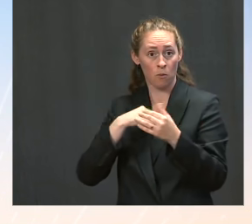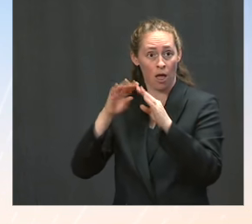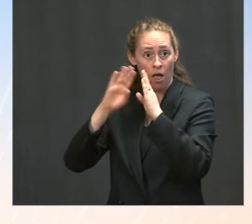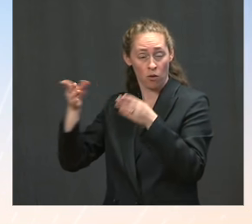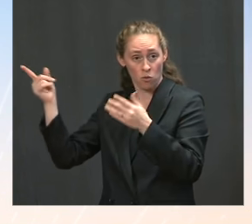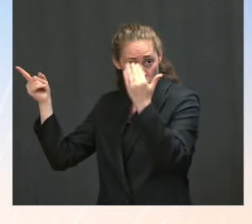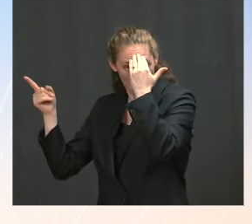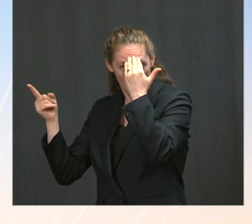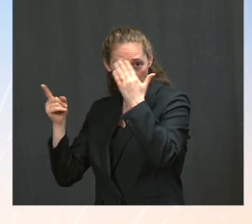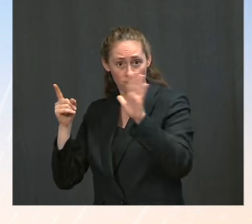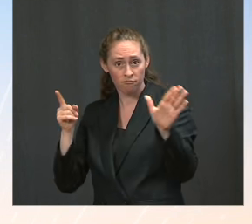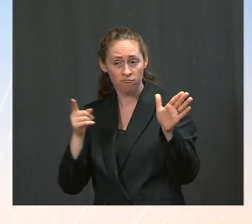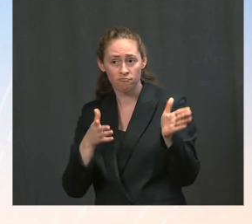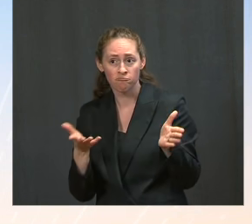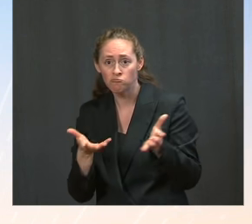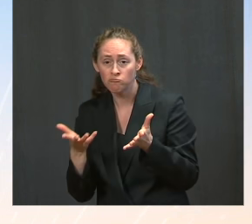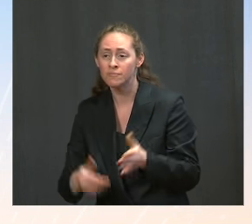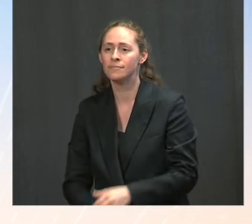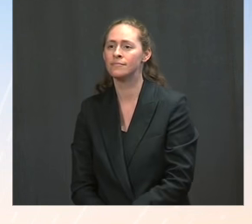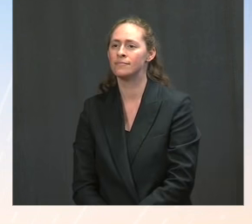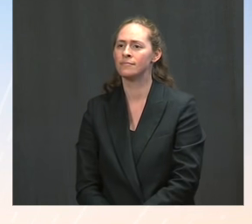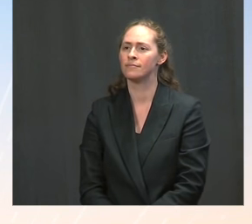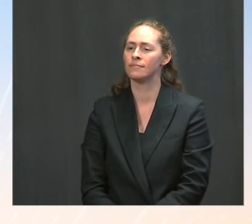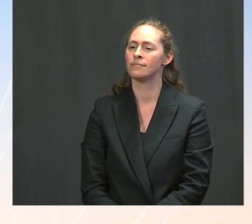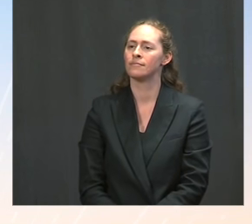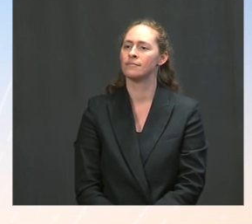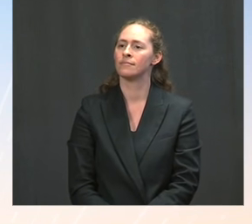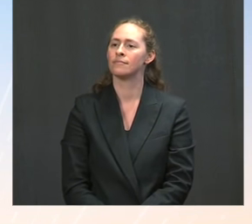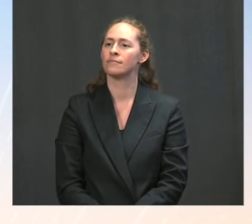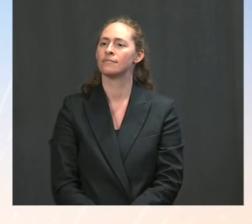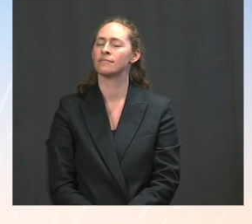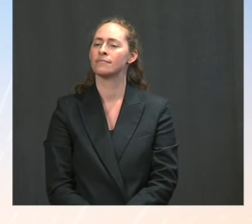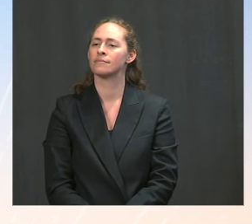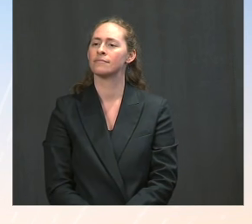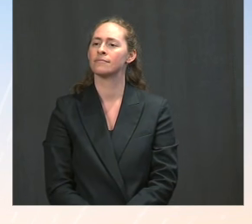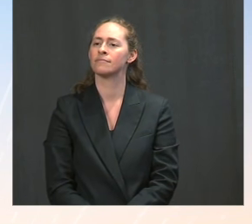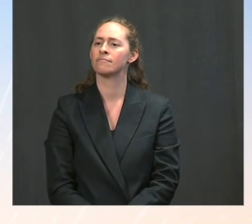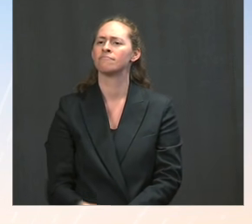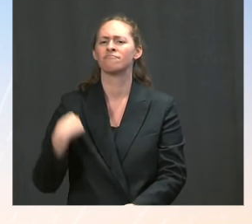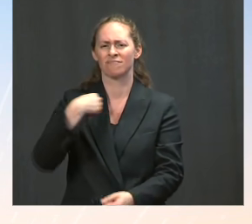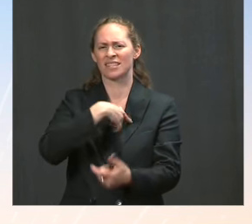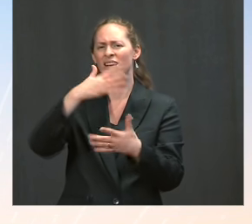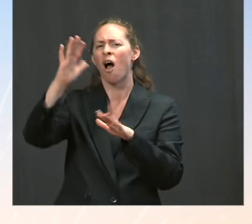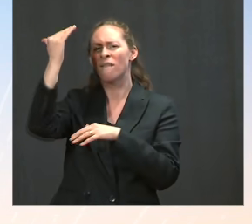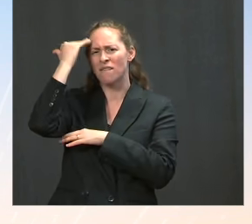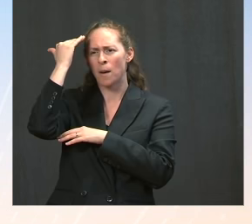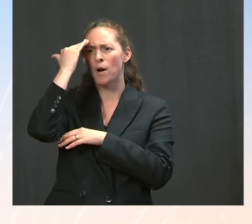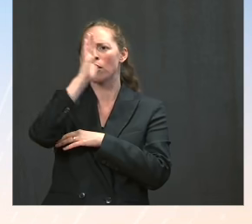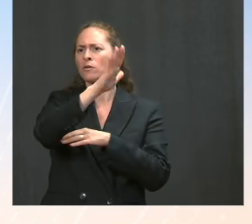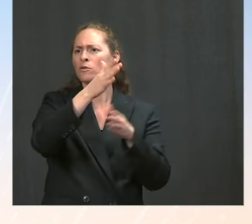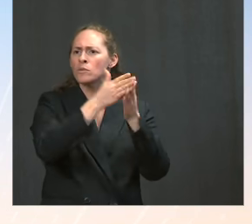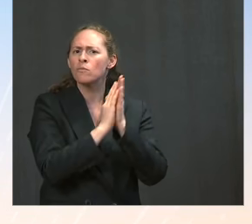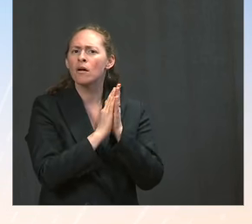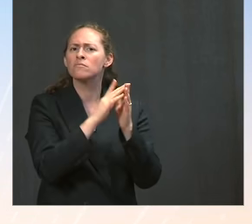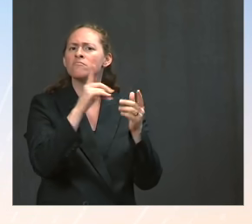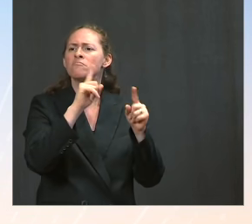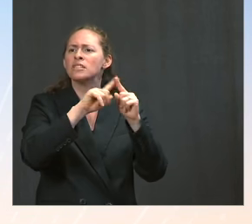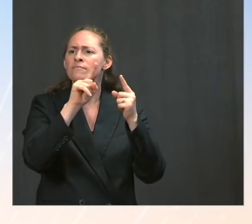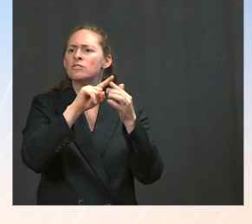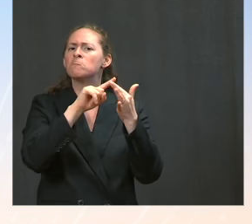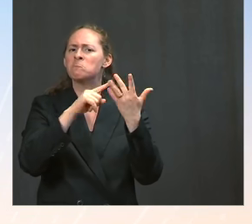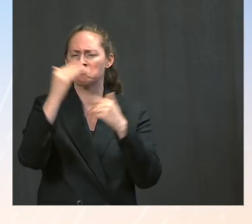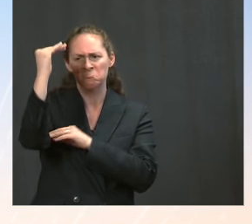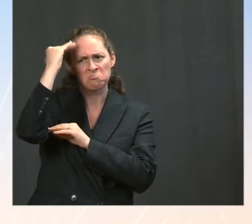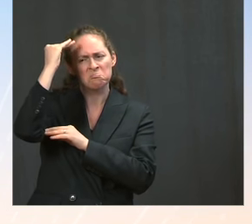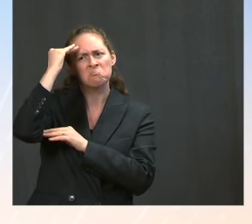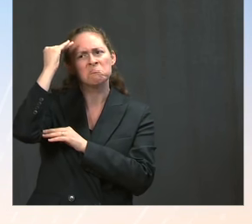the concerns that have been expressed or asks or requests by a range of members. This is typically what happens, as you all know, in this